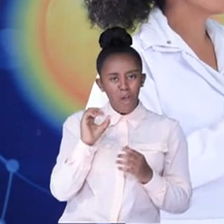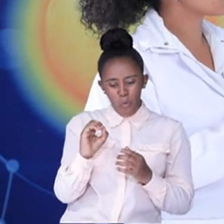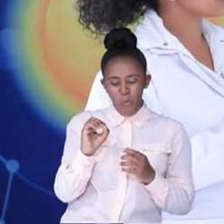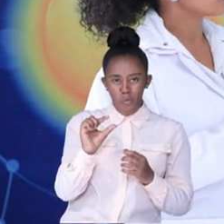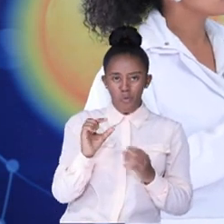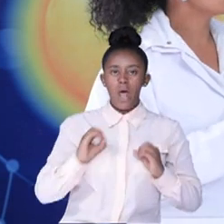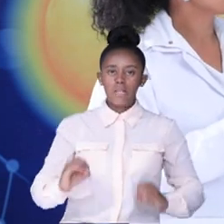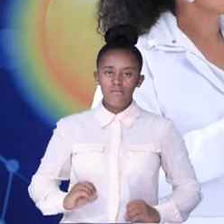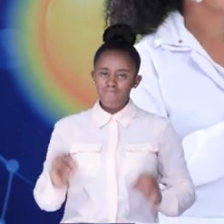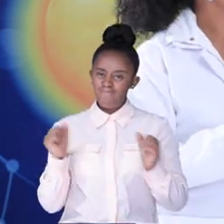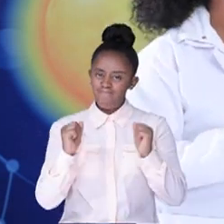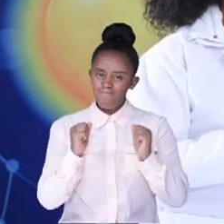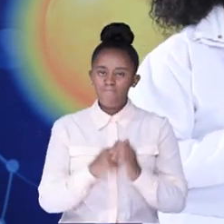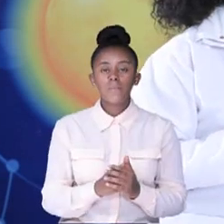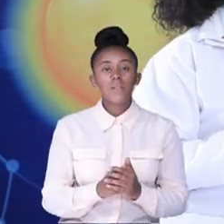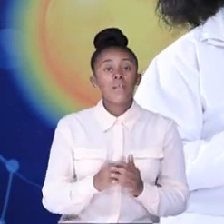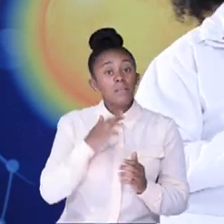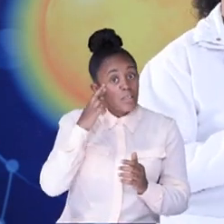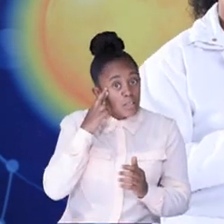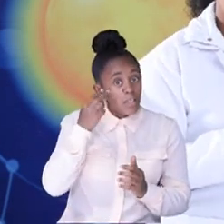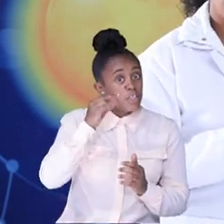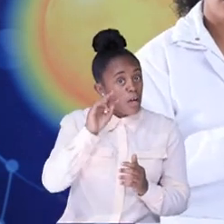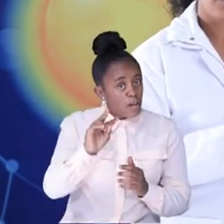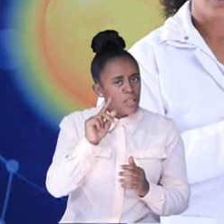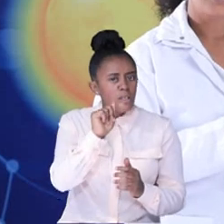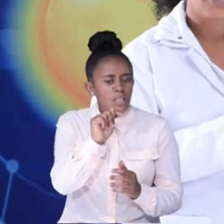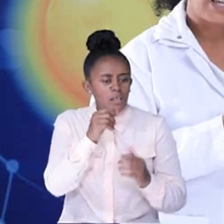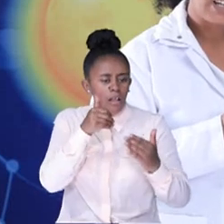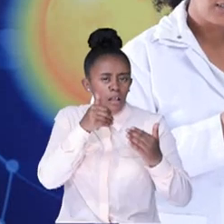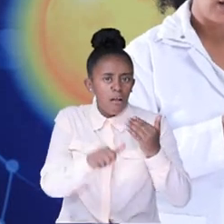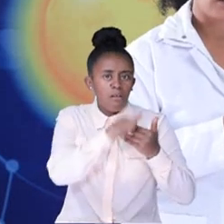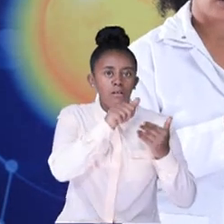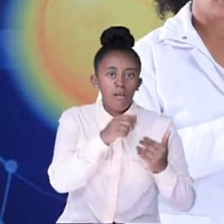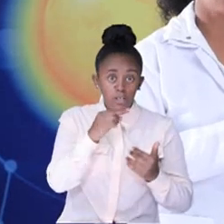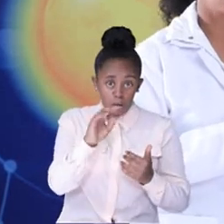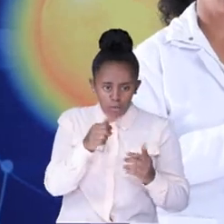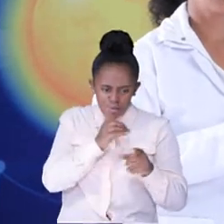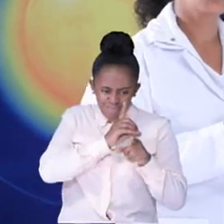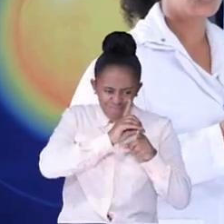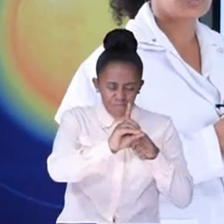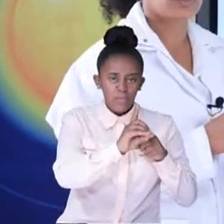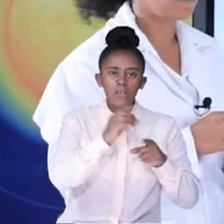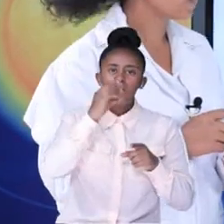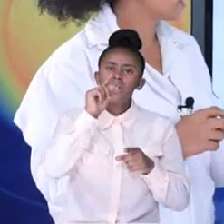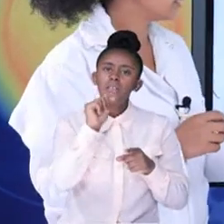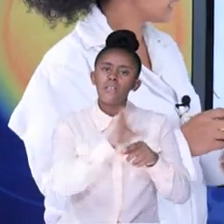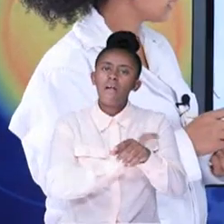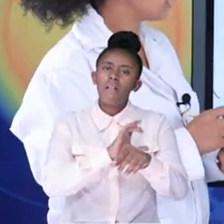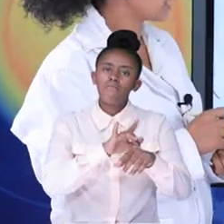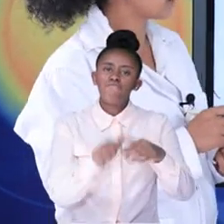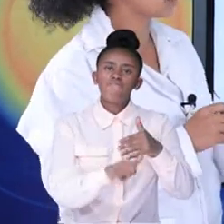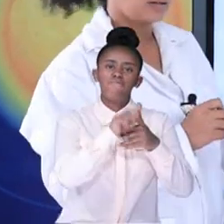reason, when HIV attacks T cell, it directly attacks our immune system.